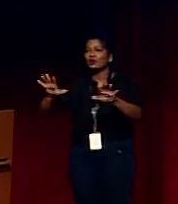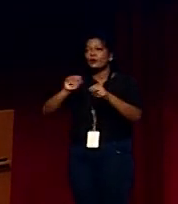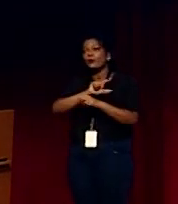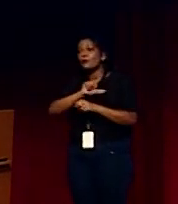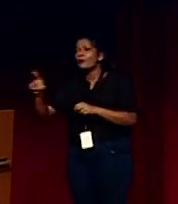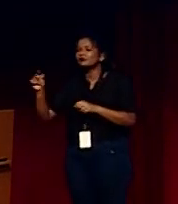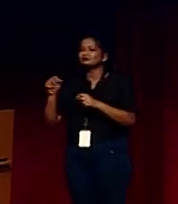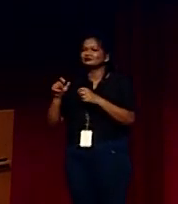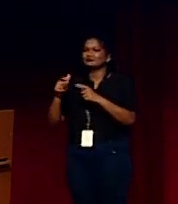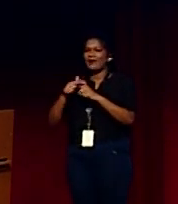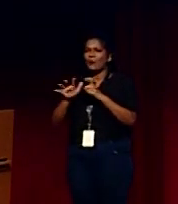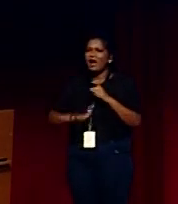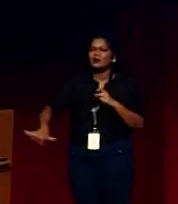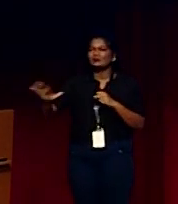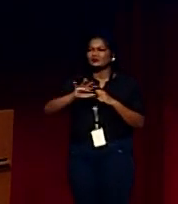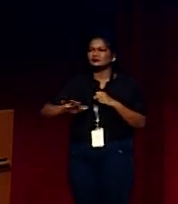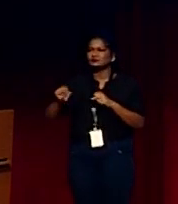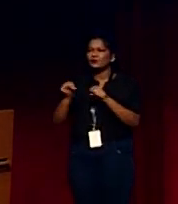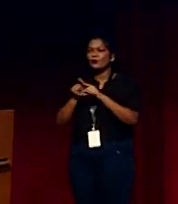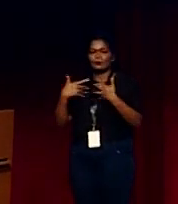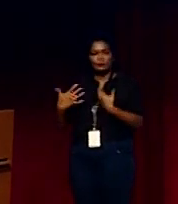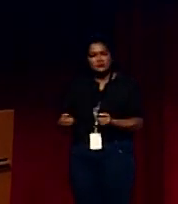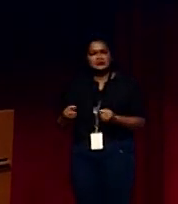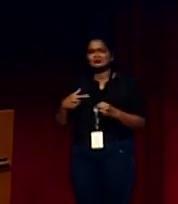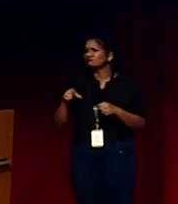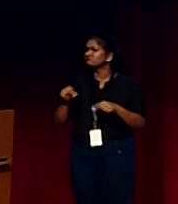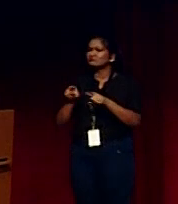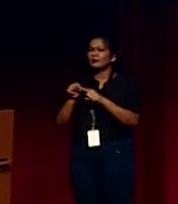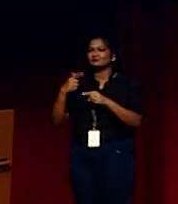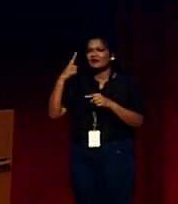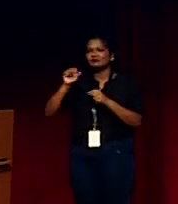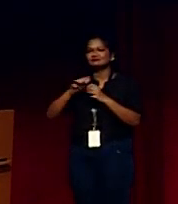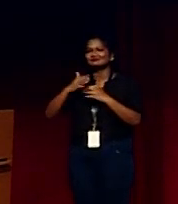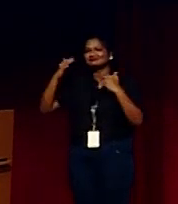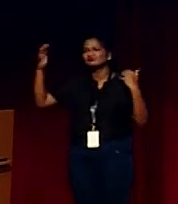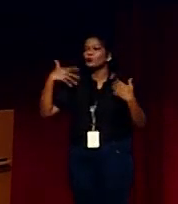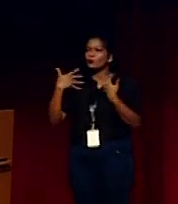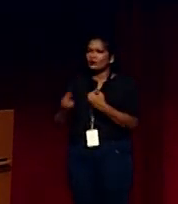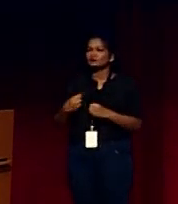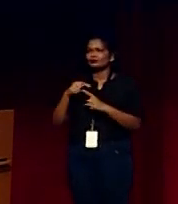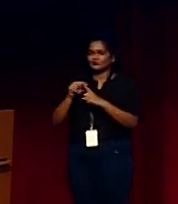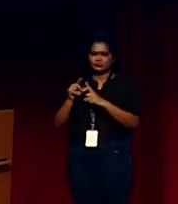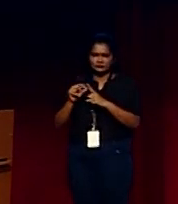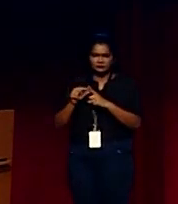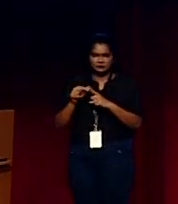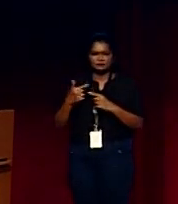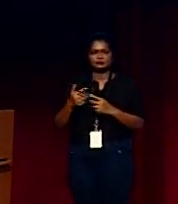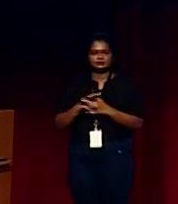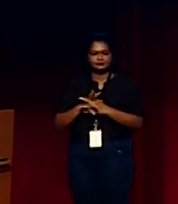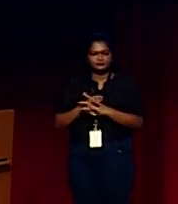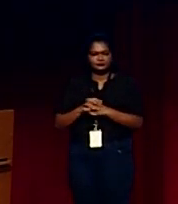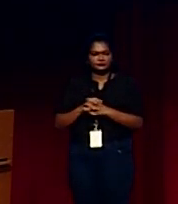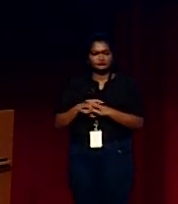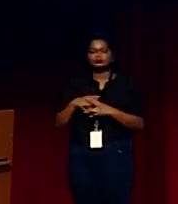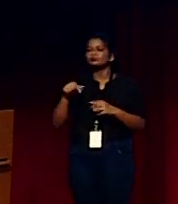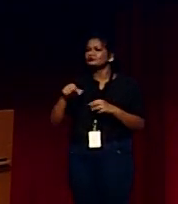these environments all of a sudden were pictures only, absolutely inaccessible. And that's exactly what we want to avoid. Right, I'm